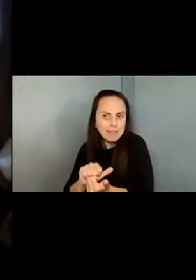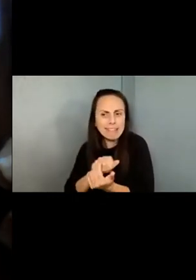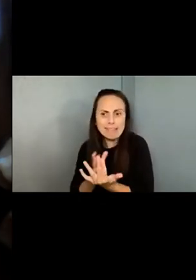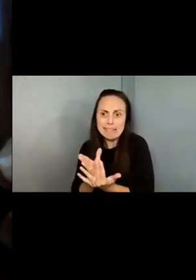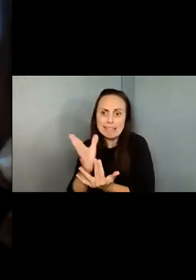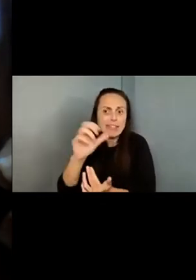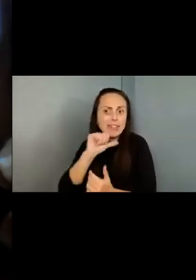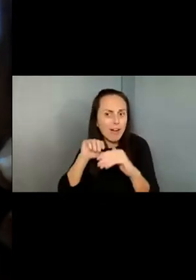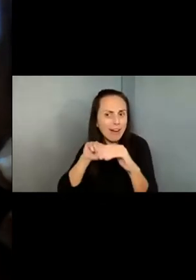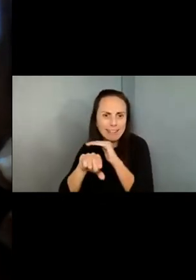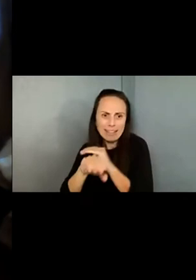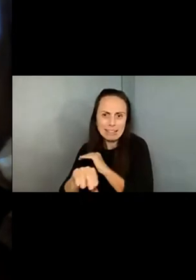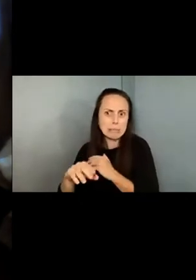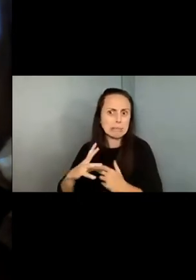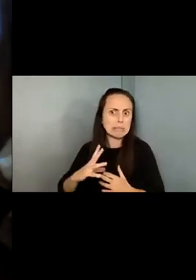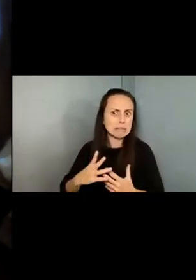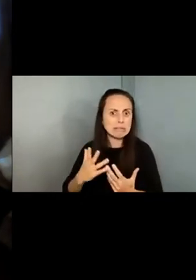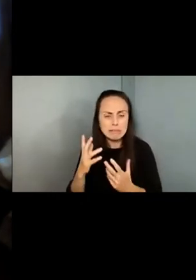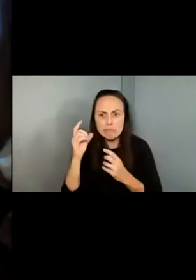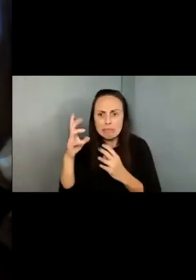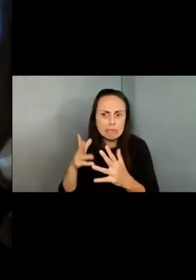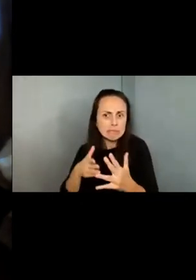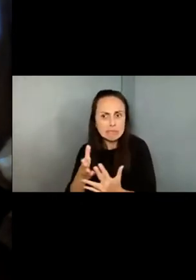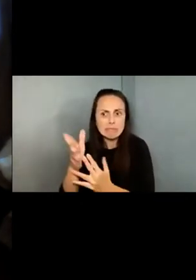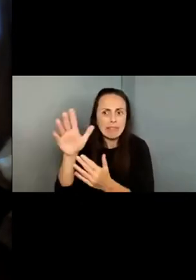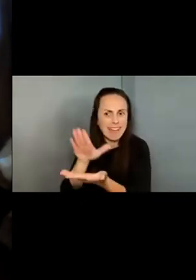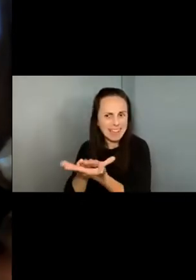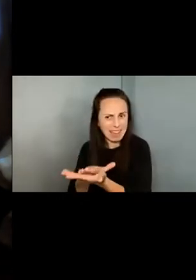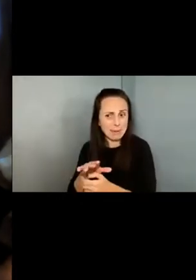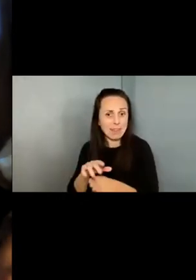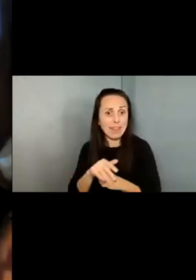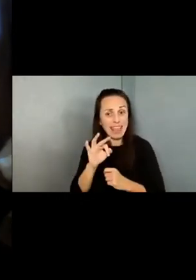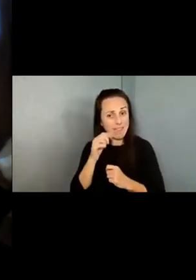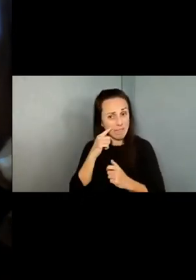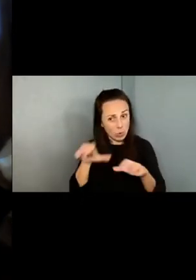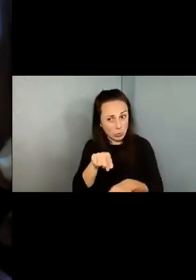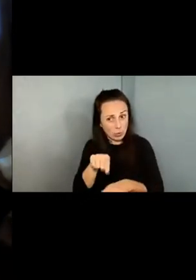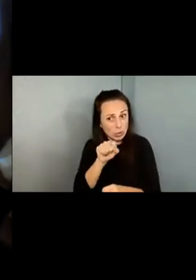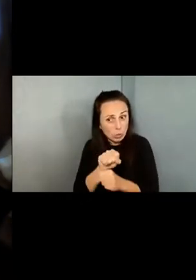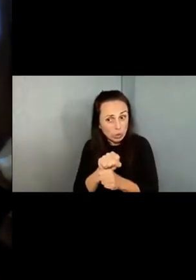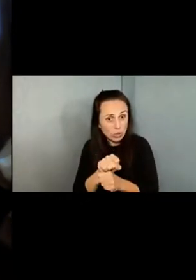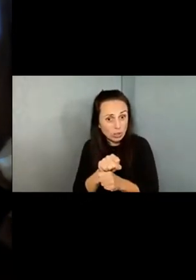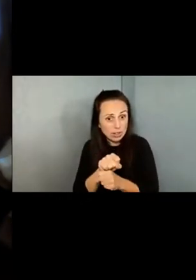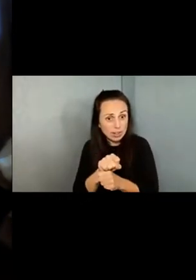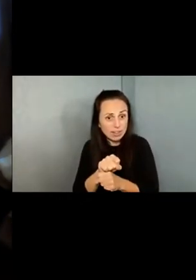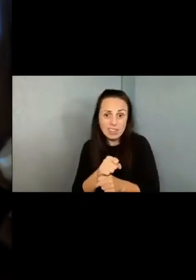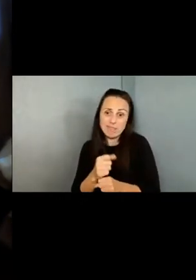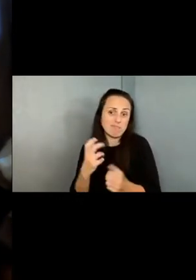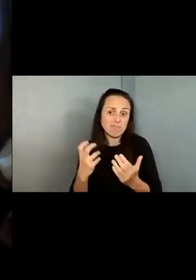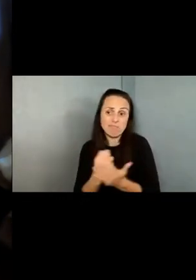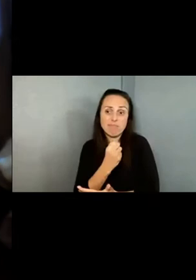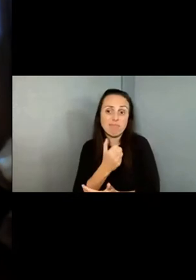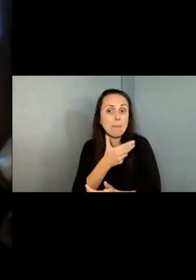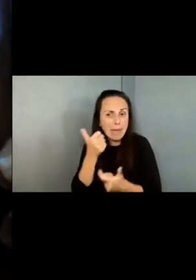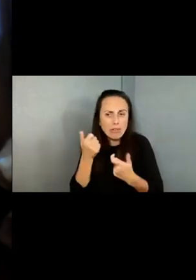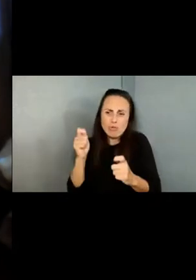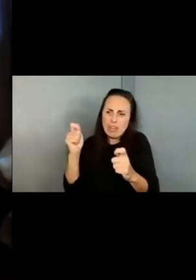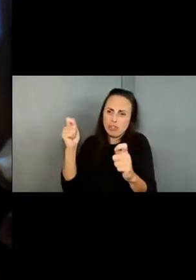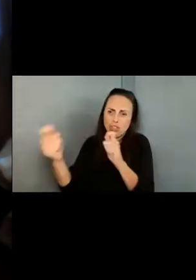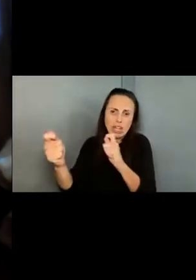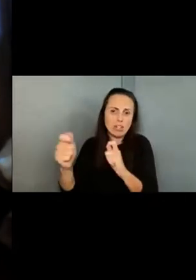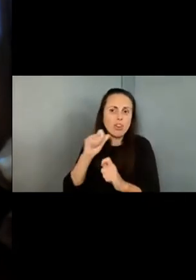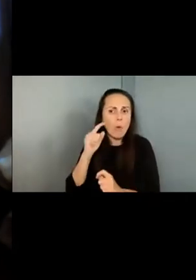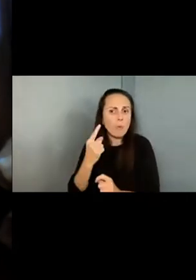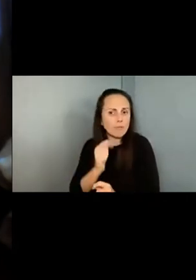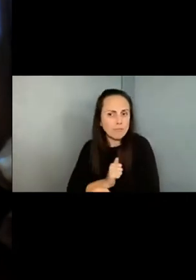and hostile academy. So I personally come down on the side of, if I'm going to do this work, no matter what, I might as well try and make change for more than just